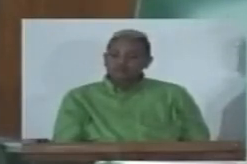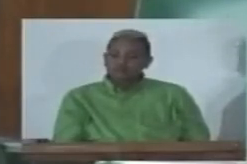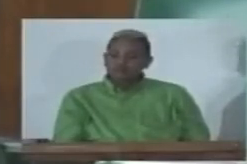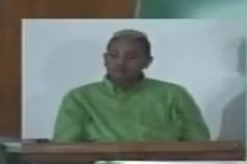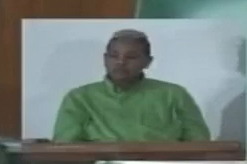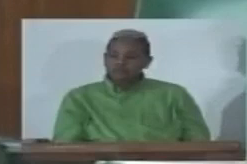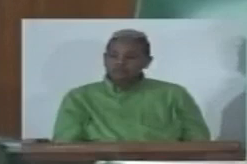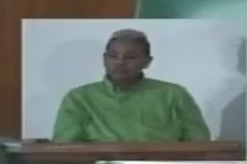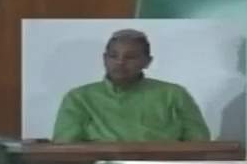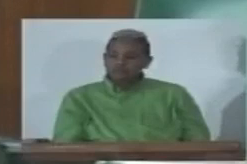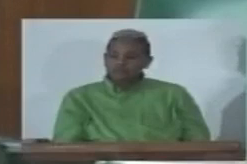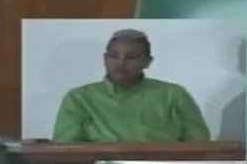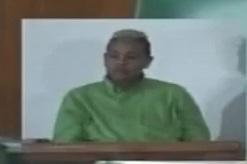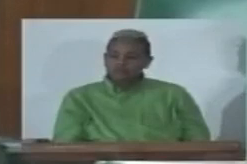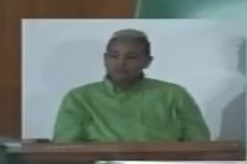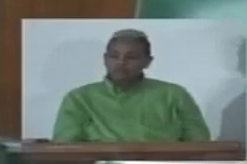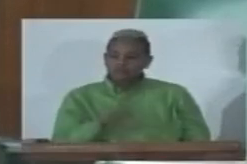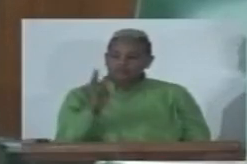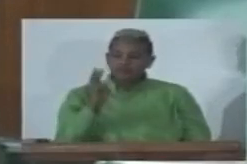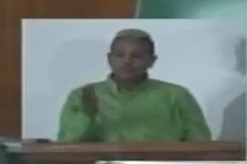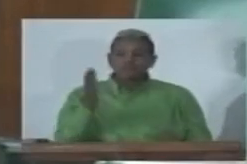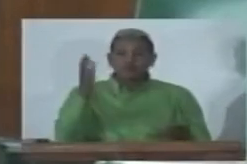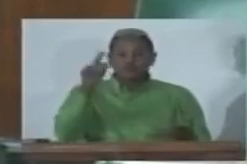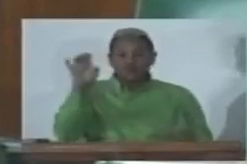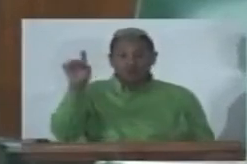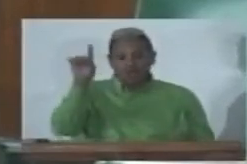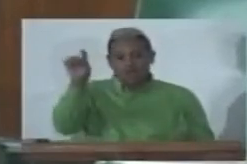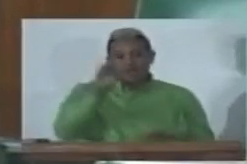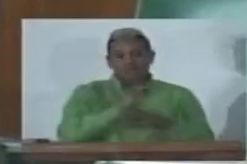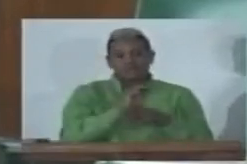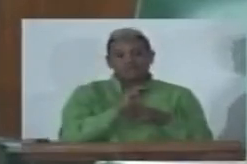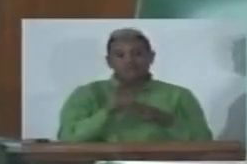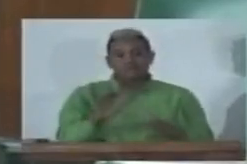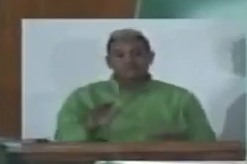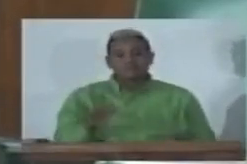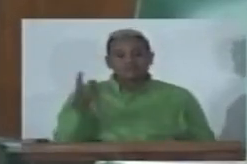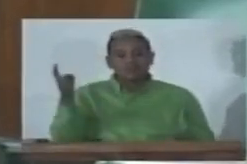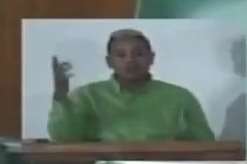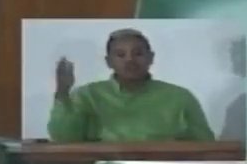That's the day you went to it? That's very good. Excellent.